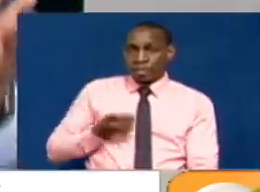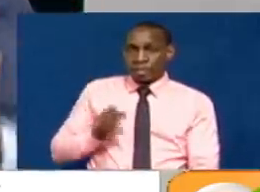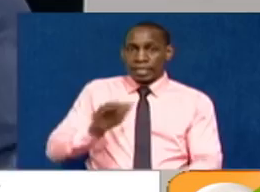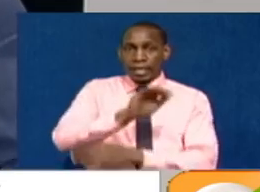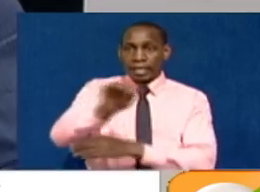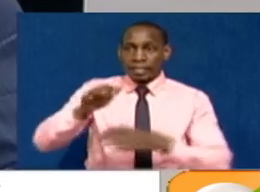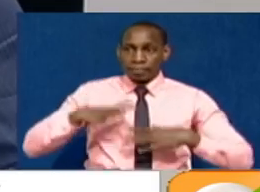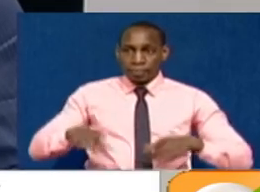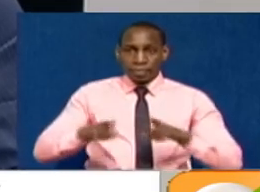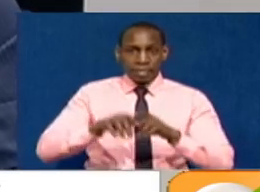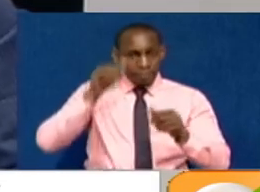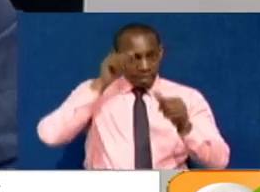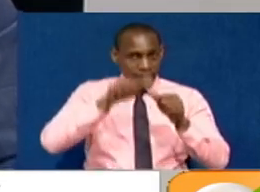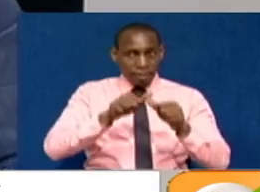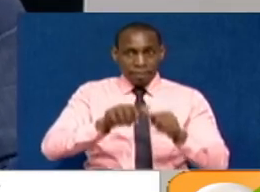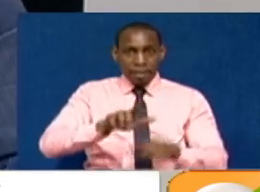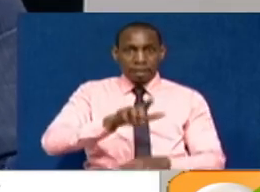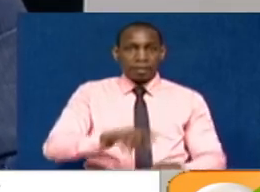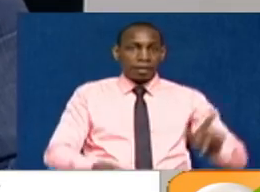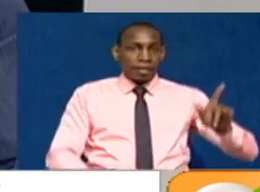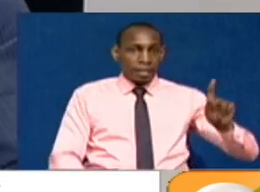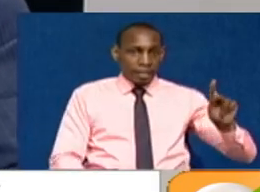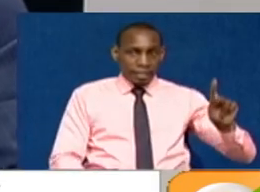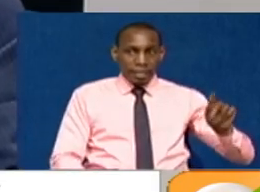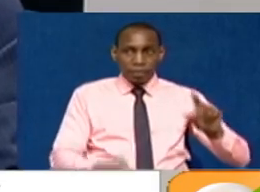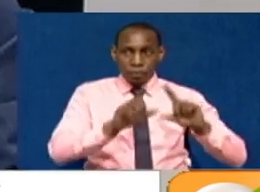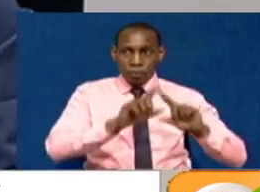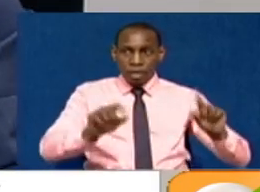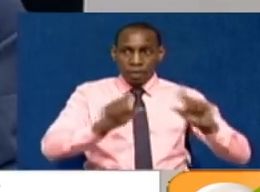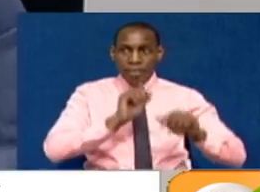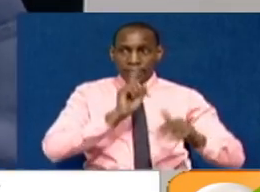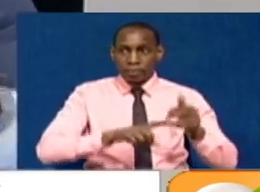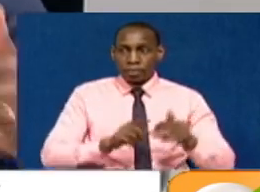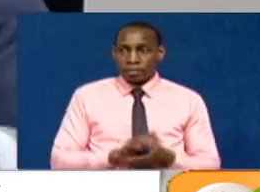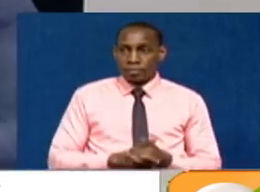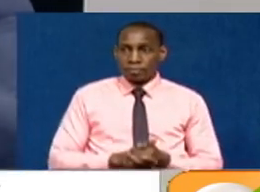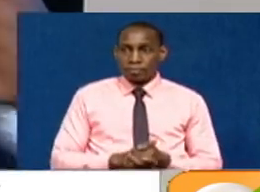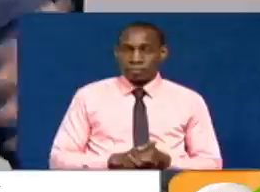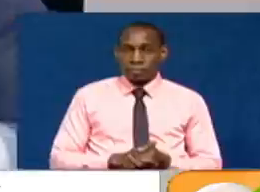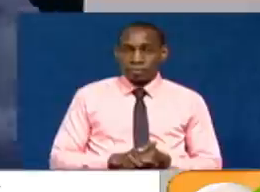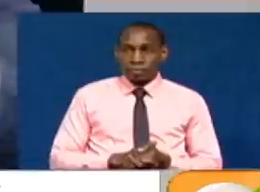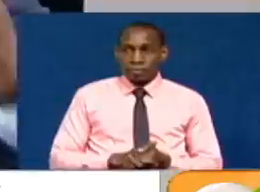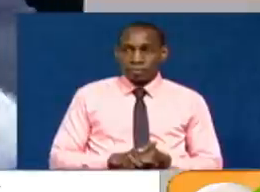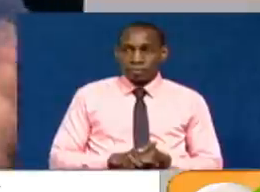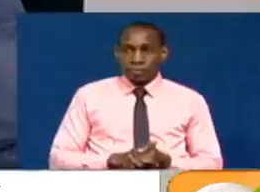the people, and I remember LK talking, was saying it was like